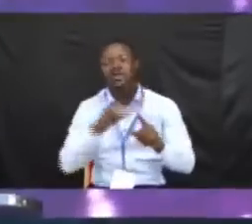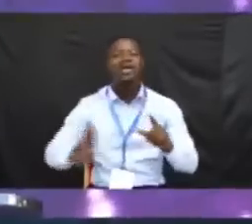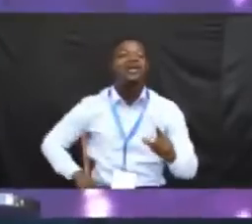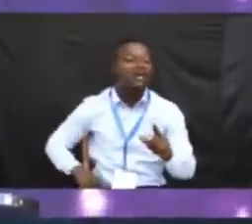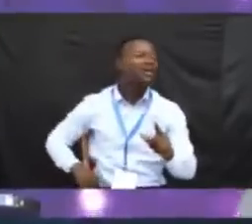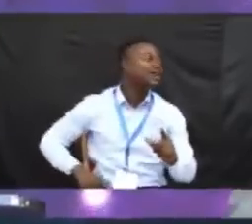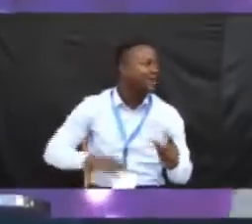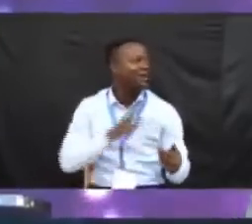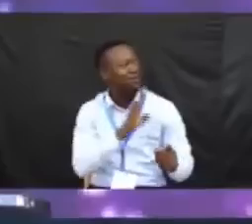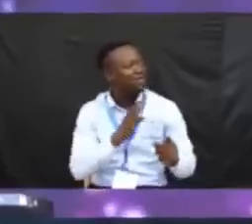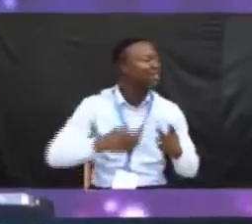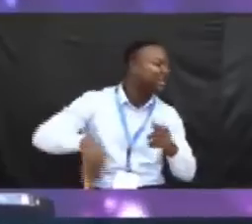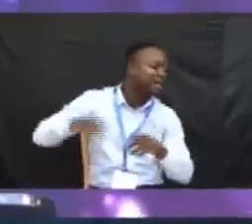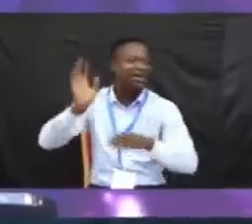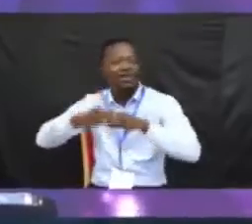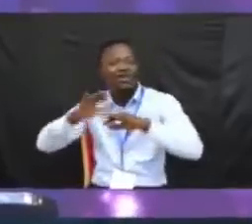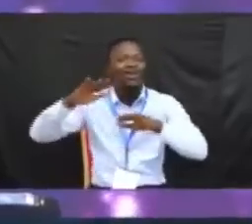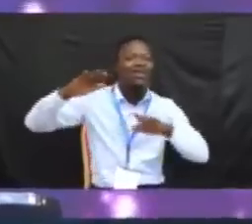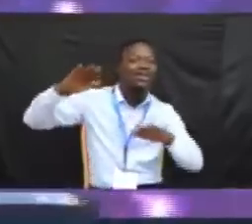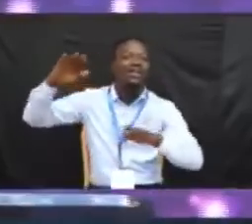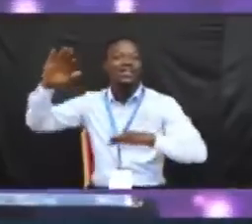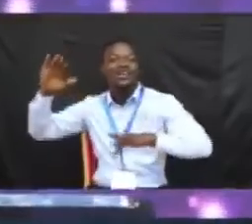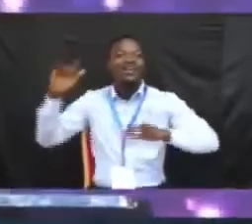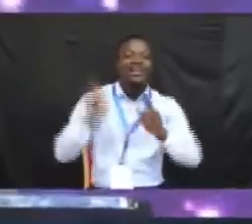Unto the unto you.